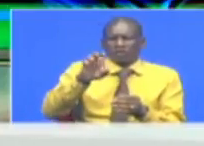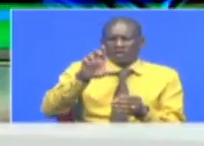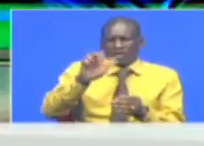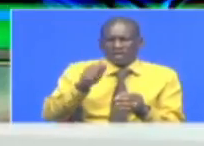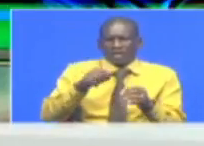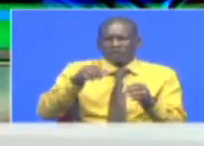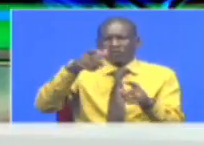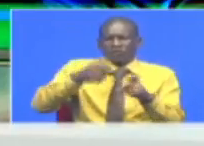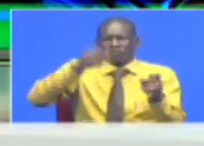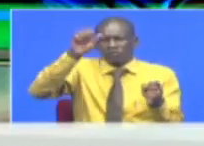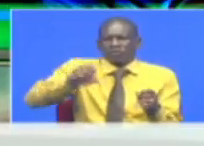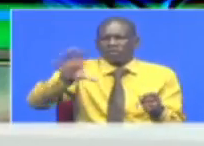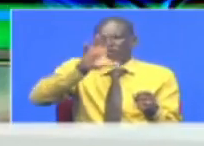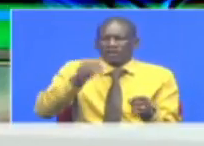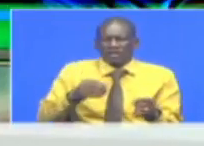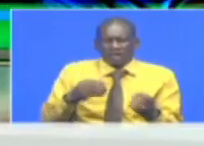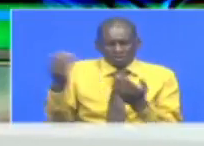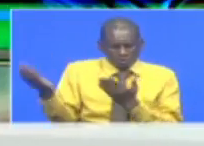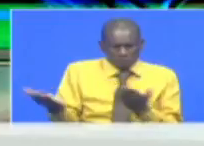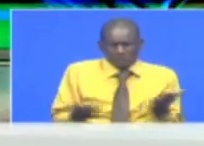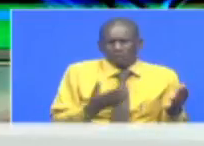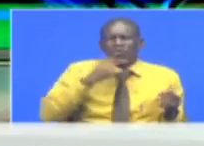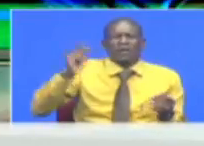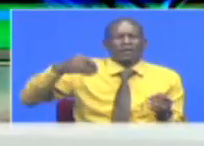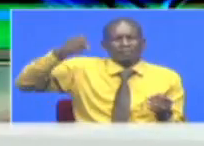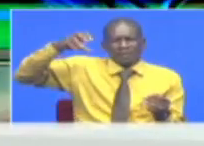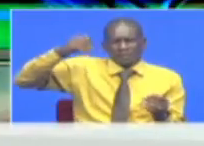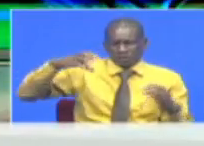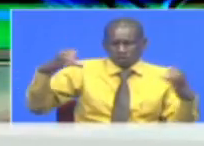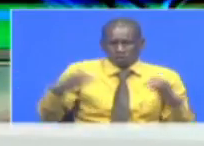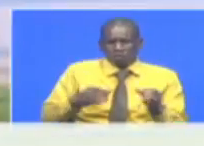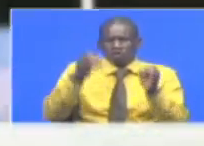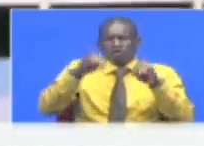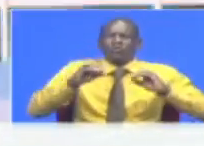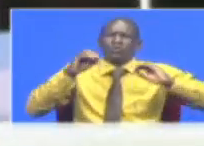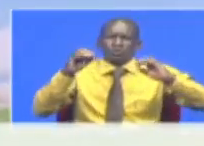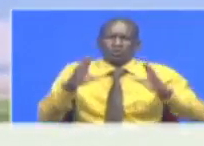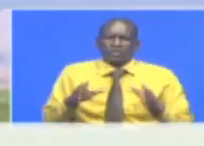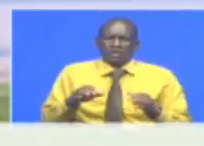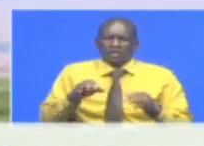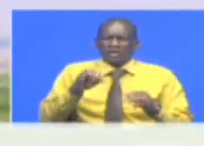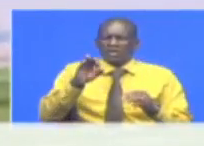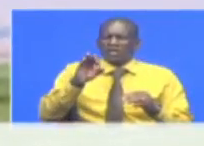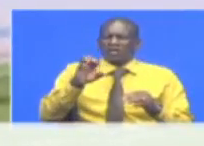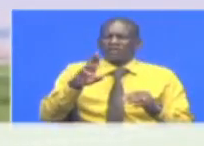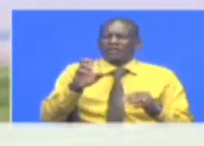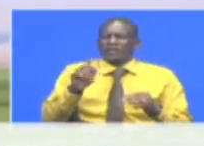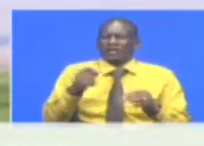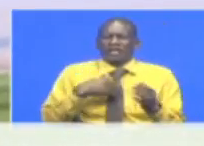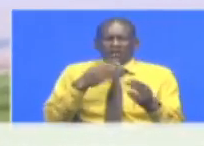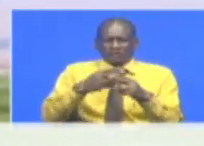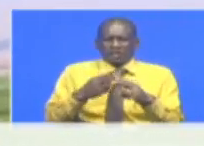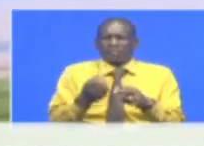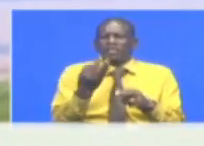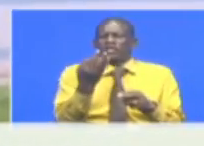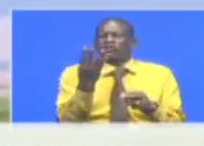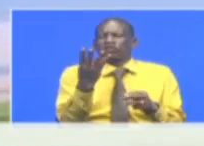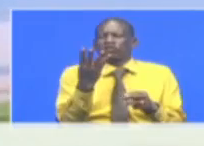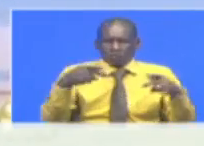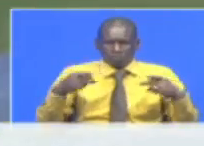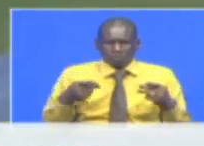South Africa, have been called up to the Harambee Stars. New coach at the Stars, that is Fırat, has named a 34-man